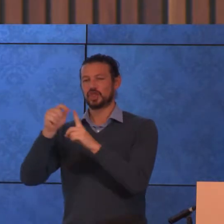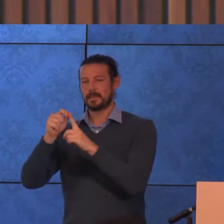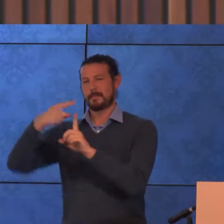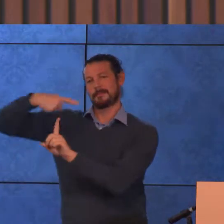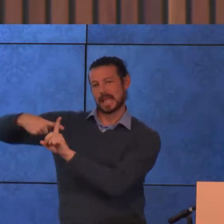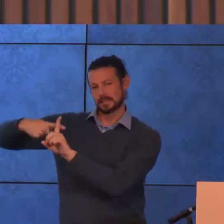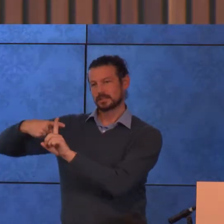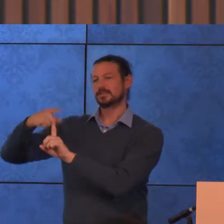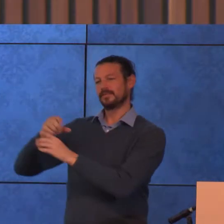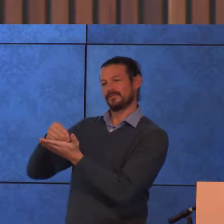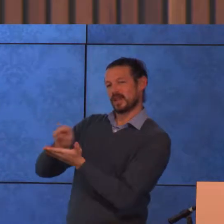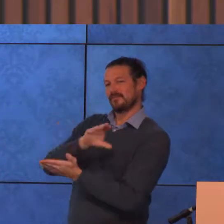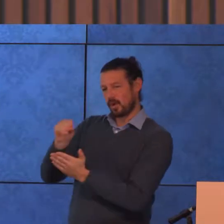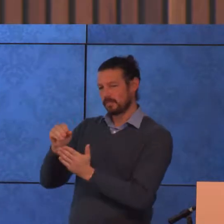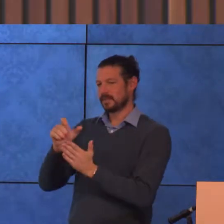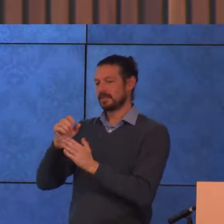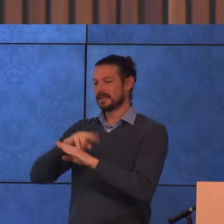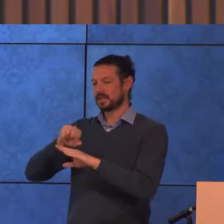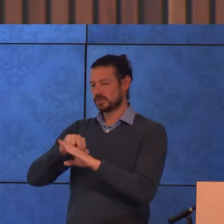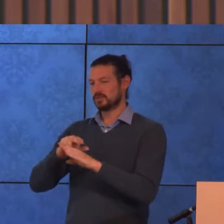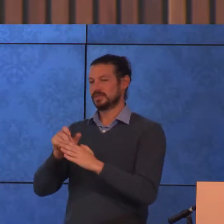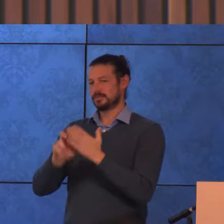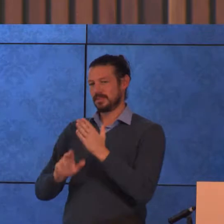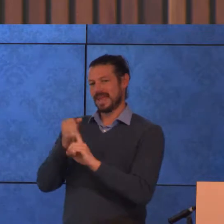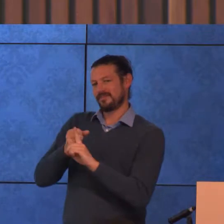Advocacy Program and delivers disability advocacy.